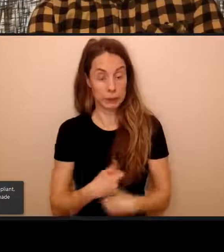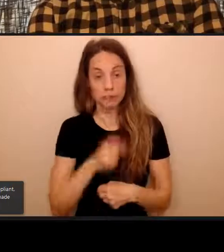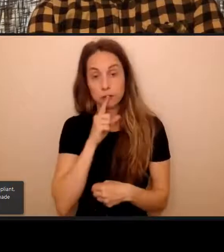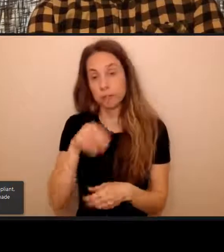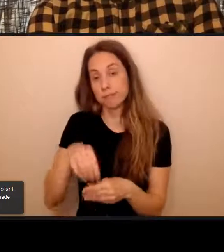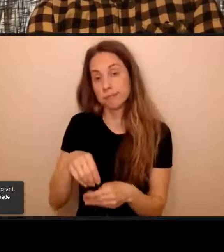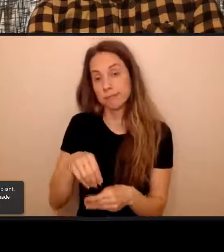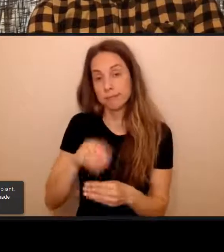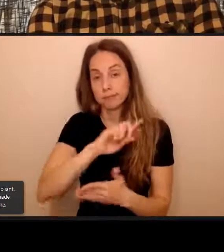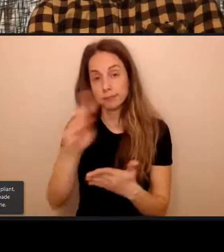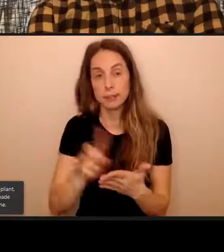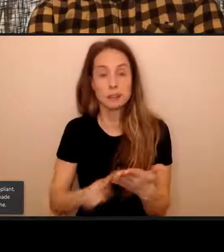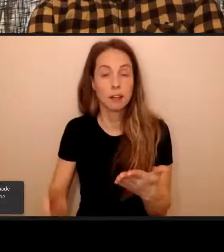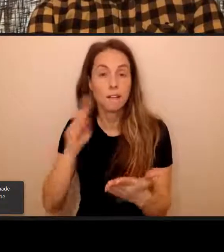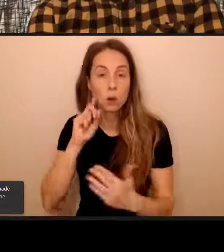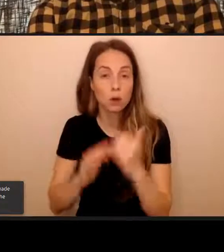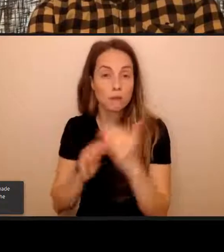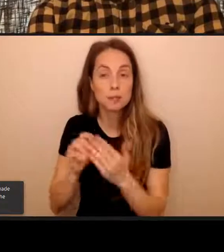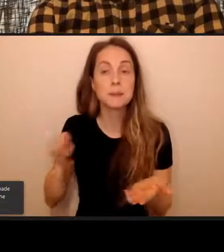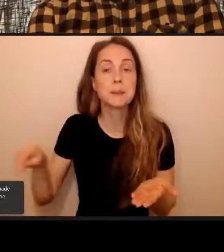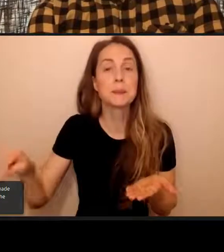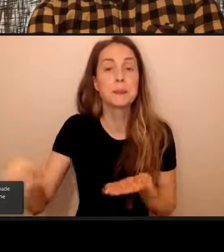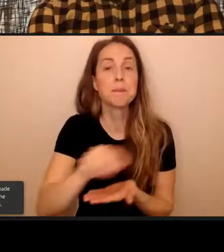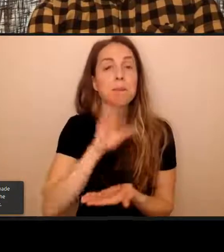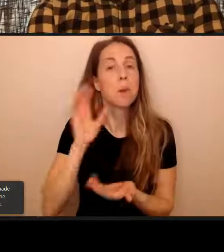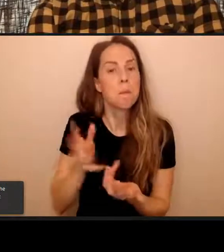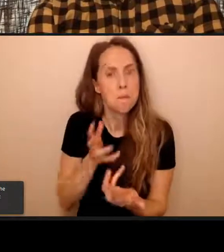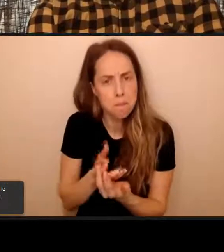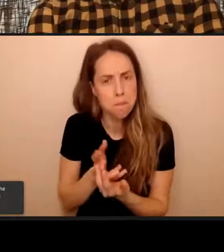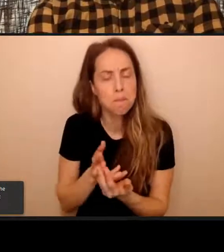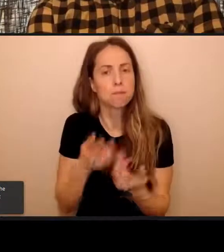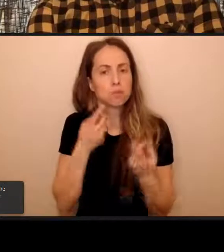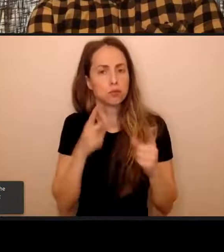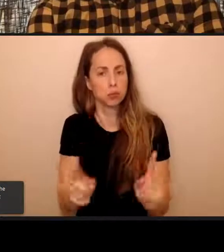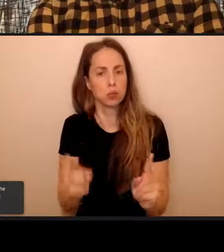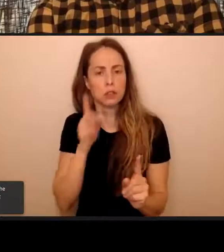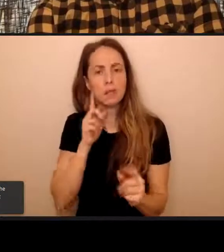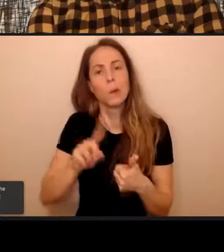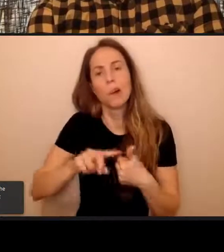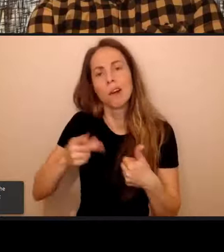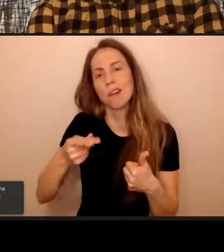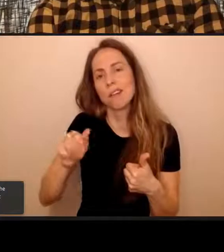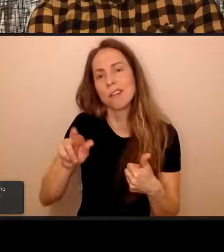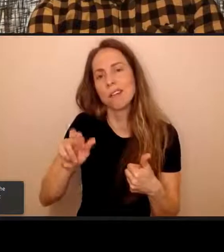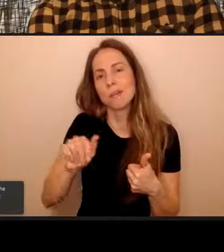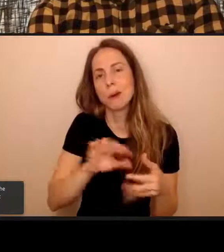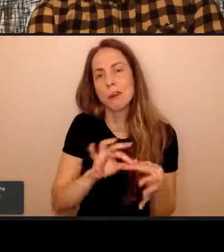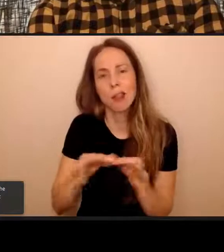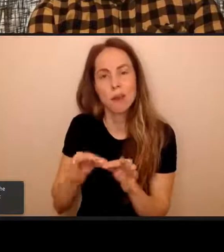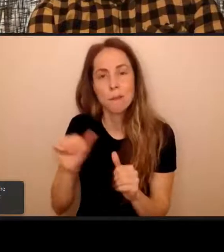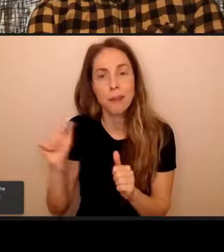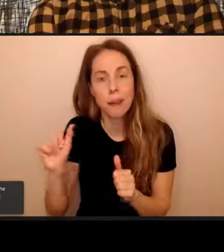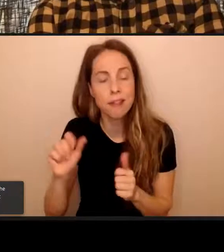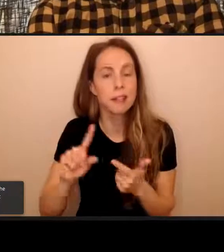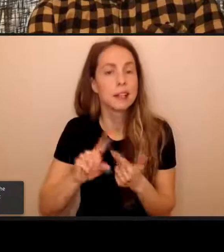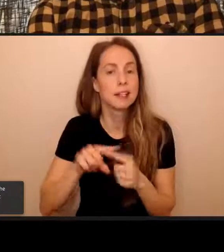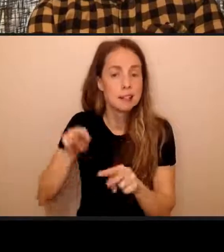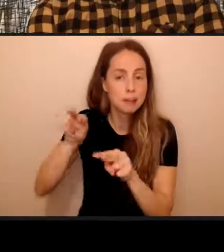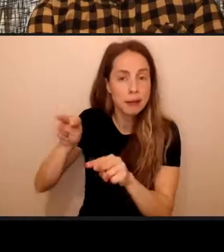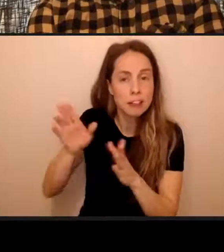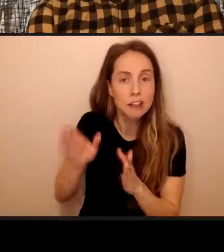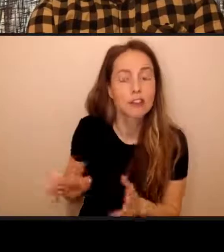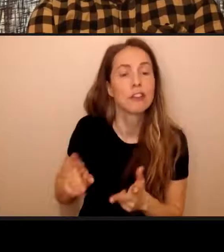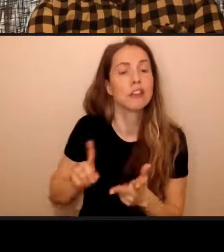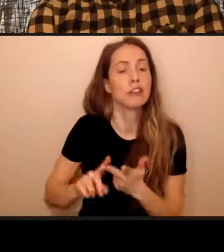of the facilities that it would work for Paralympic athletes, Paralympic spectators, officials,